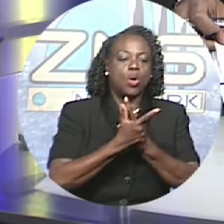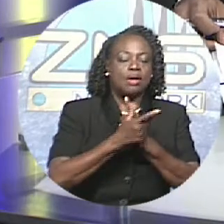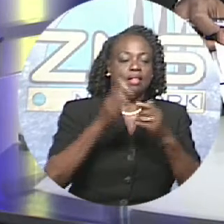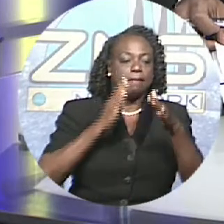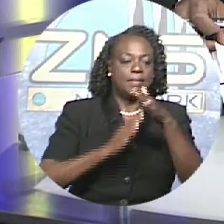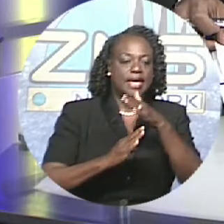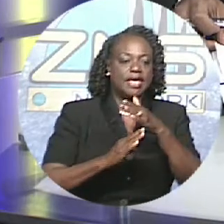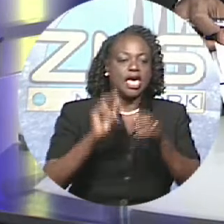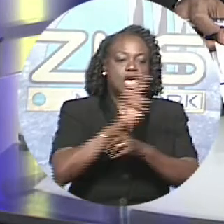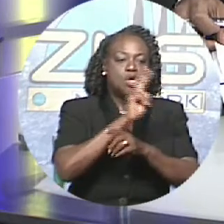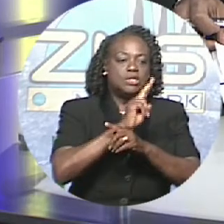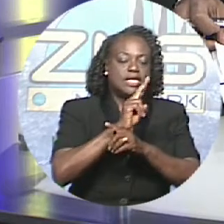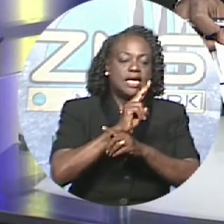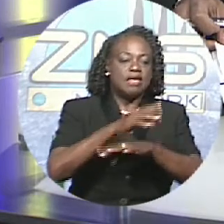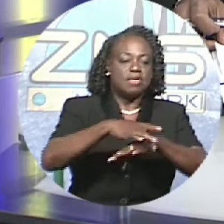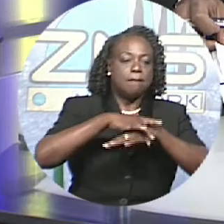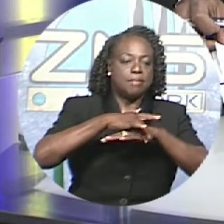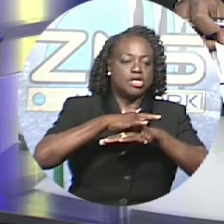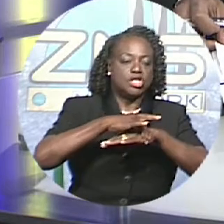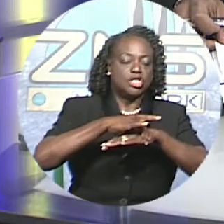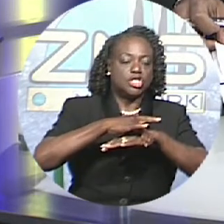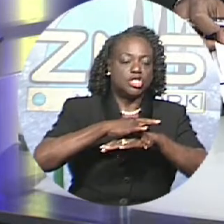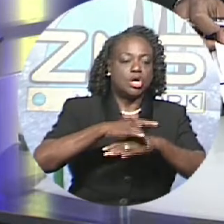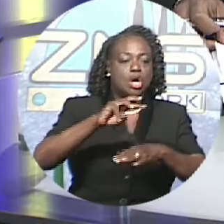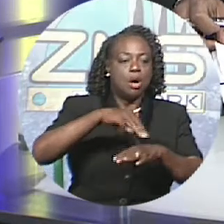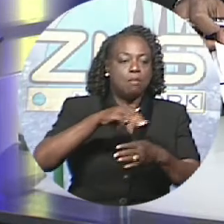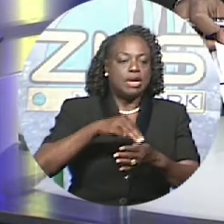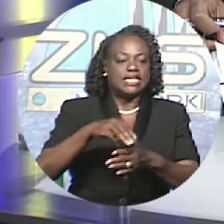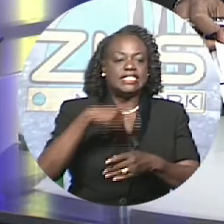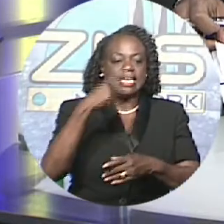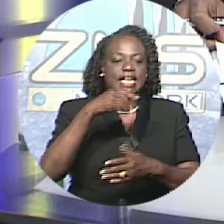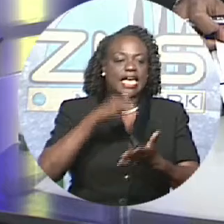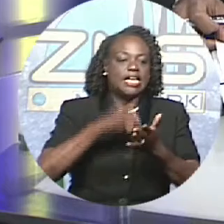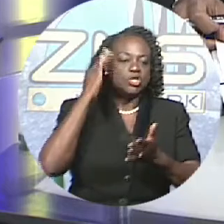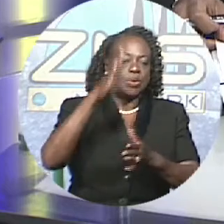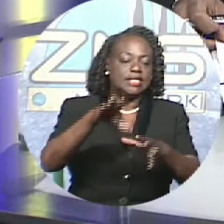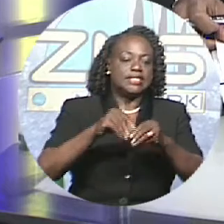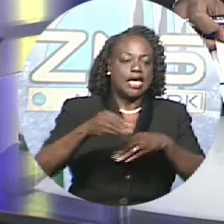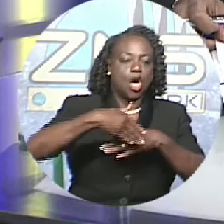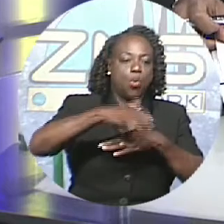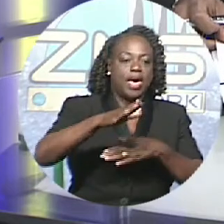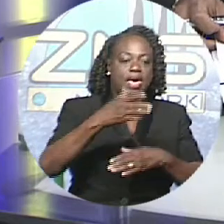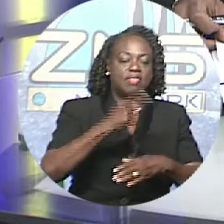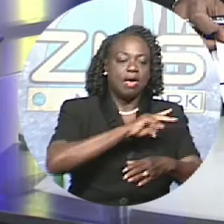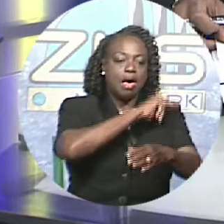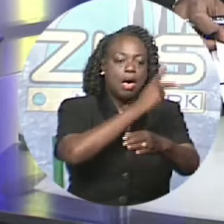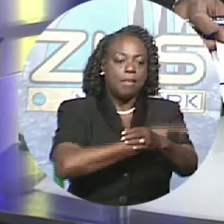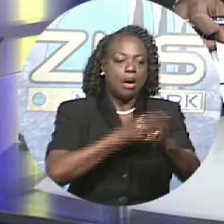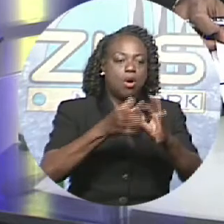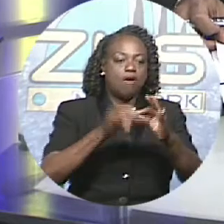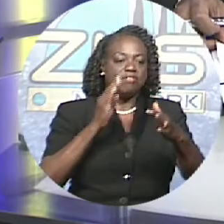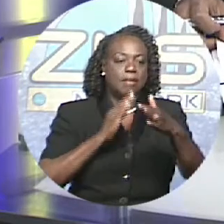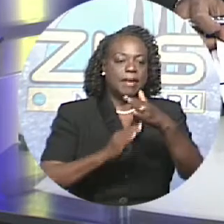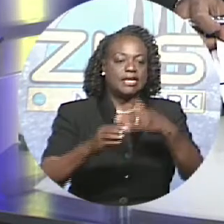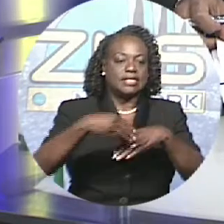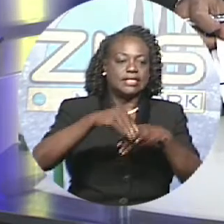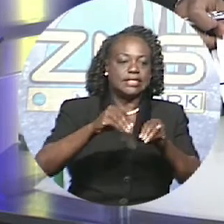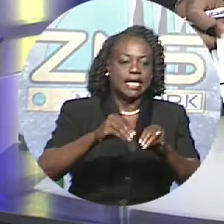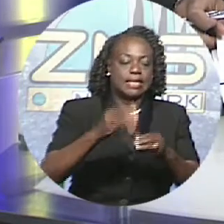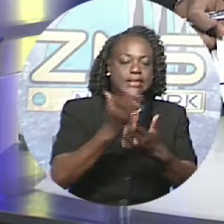example, Mr. Moss said it would take the power away from commercial banks to simply sell someone's home without court approval.